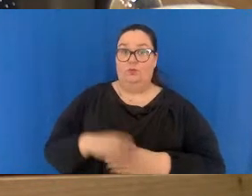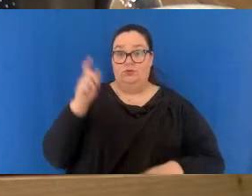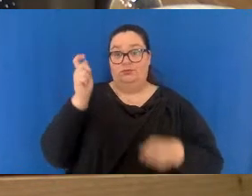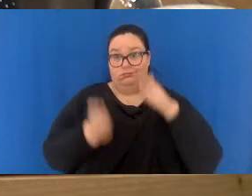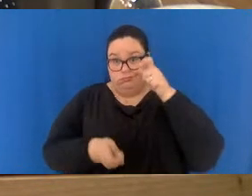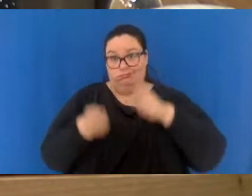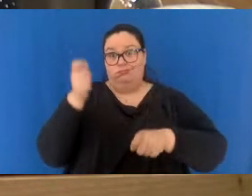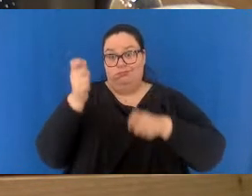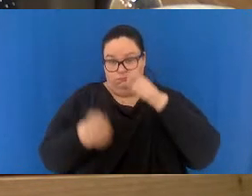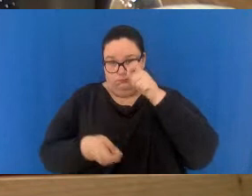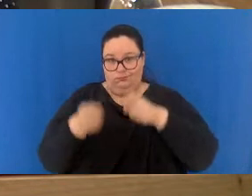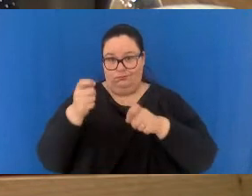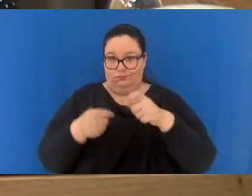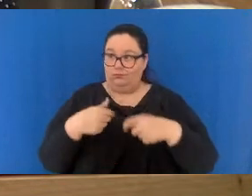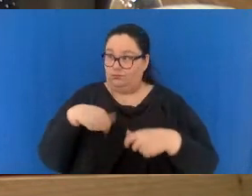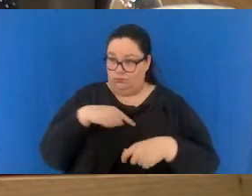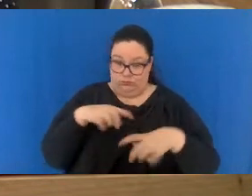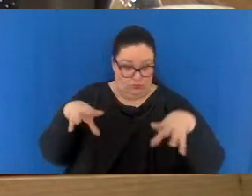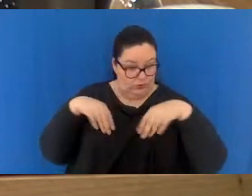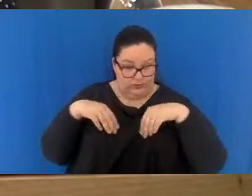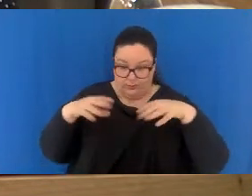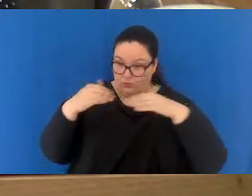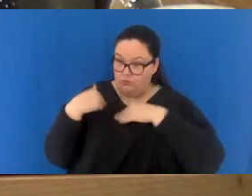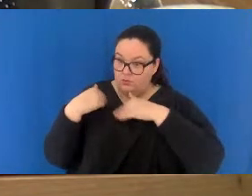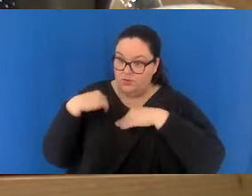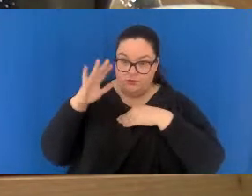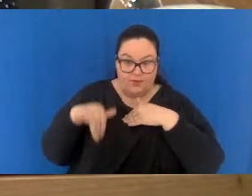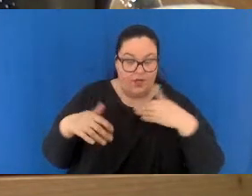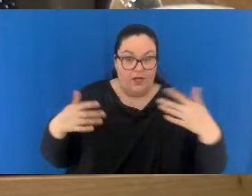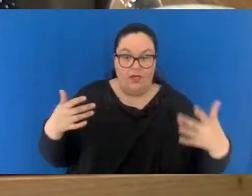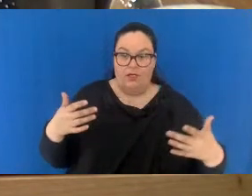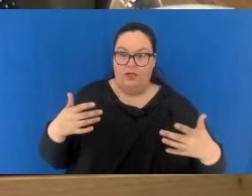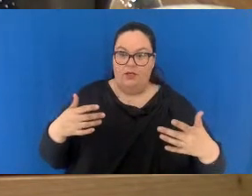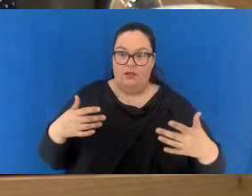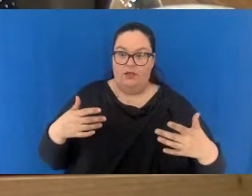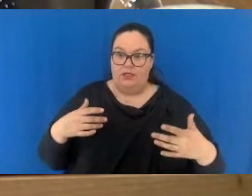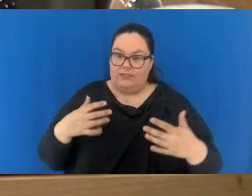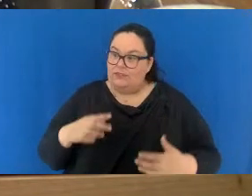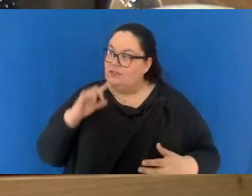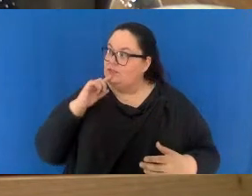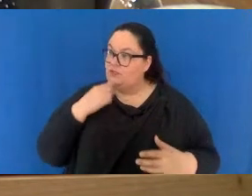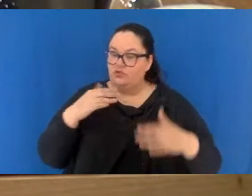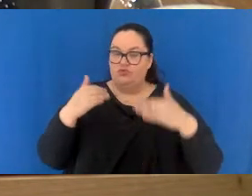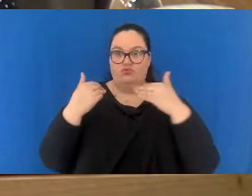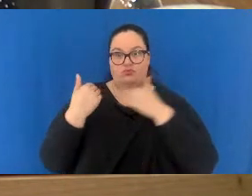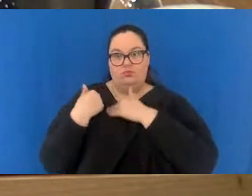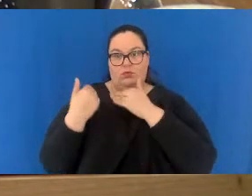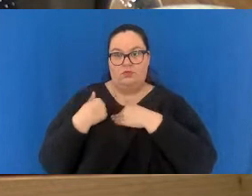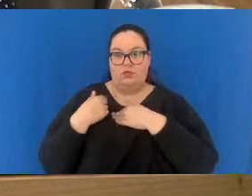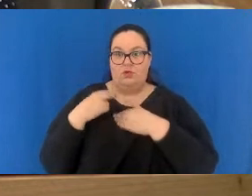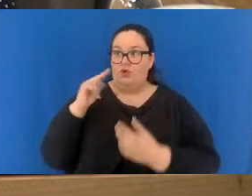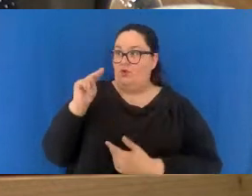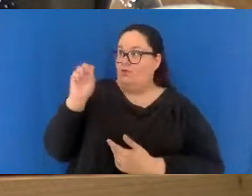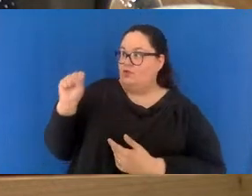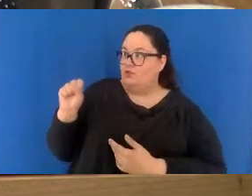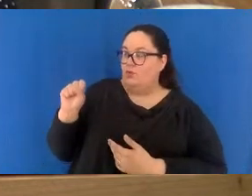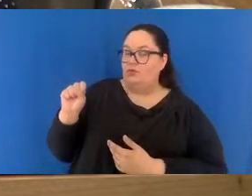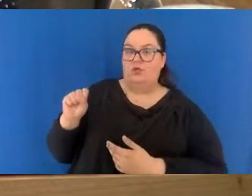take the responsibility that, very seriously, that we are at Nova Scotia and PEI's